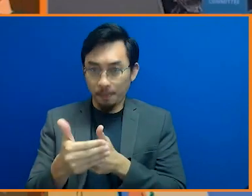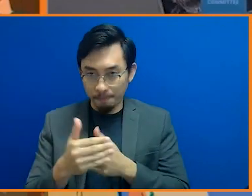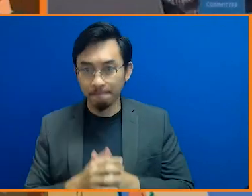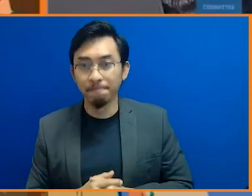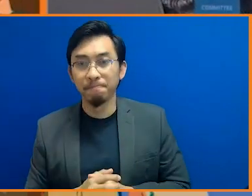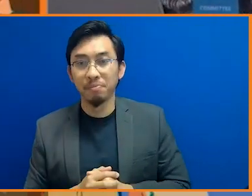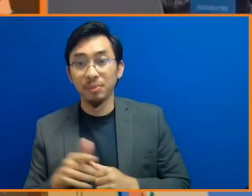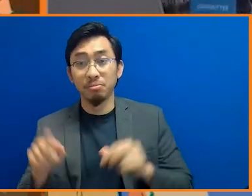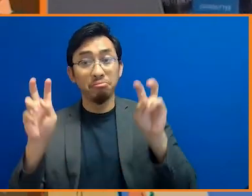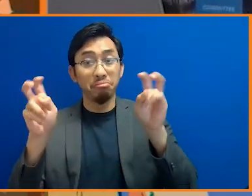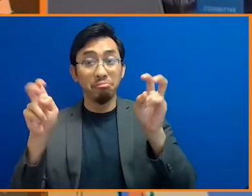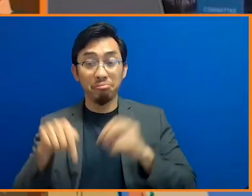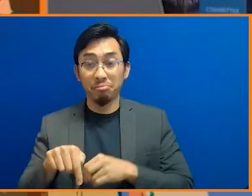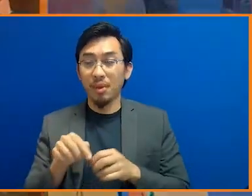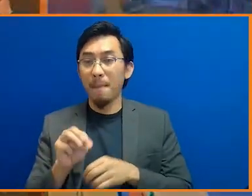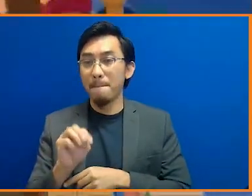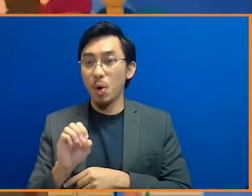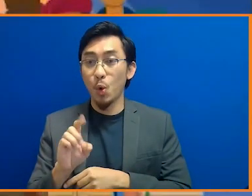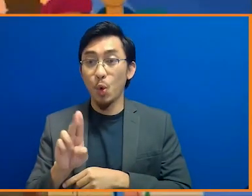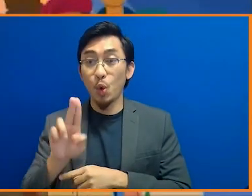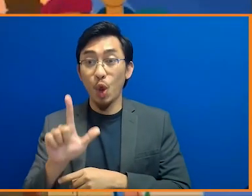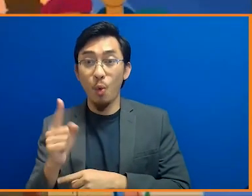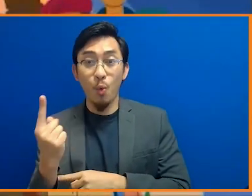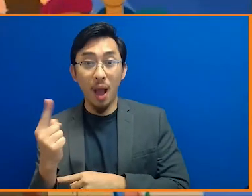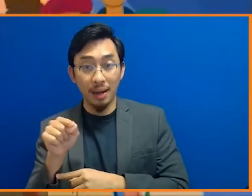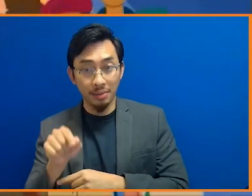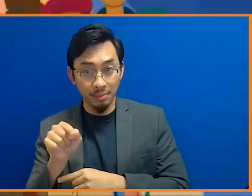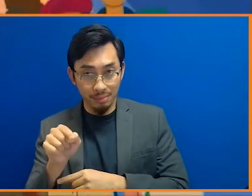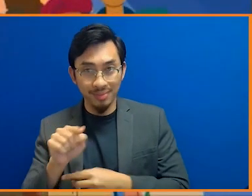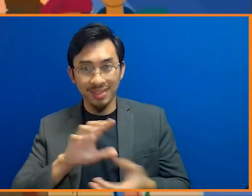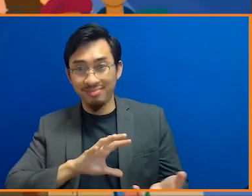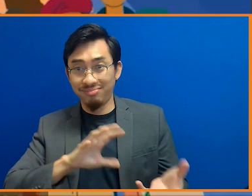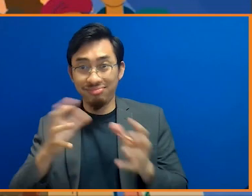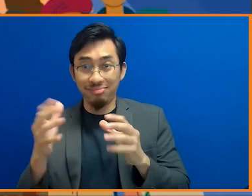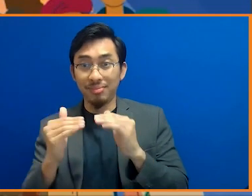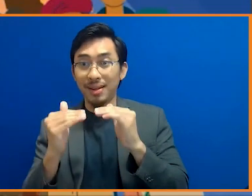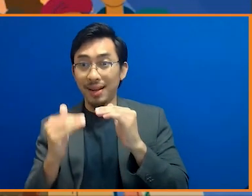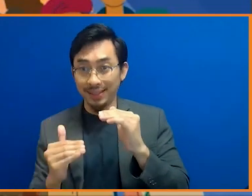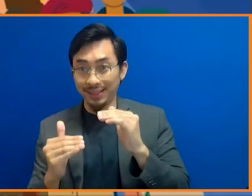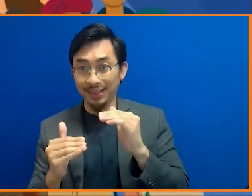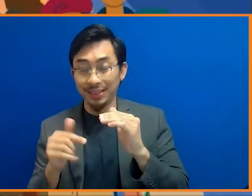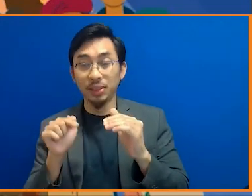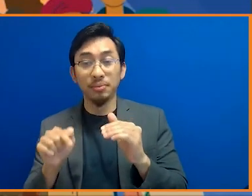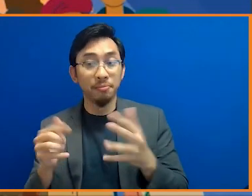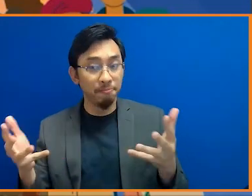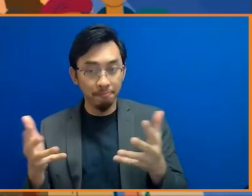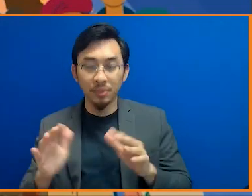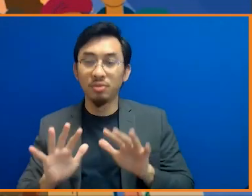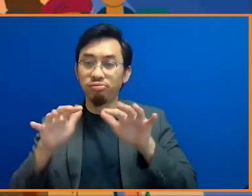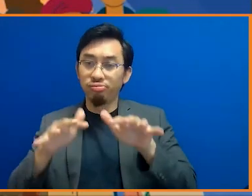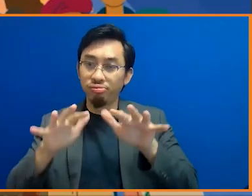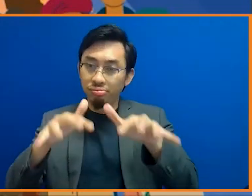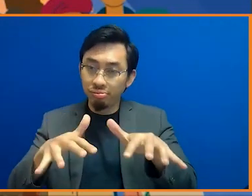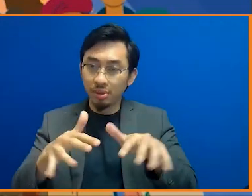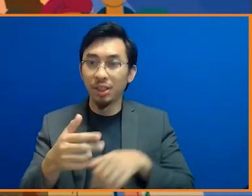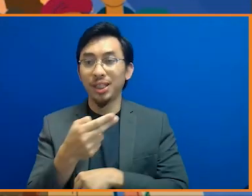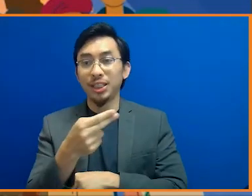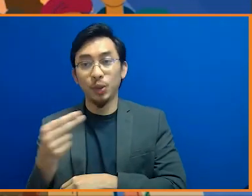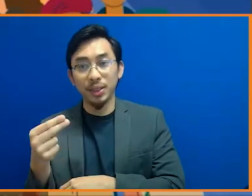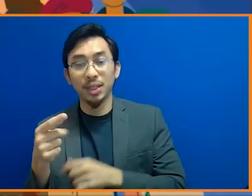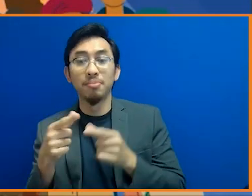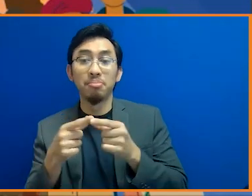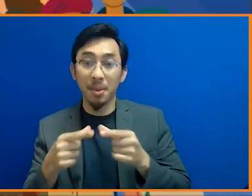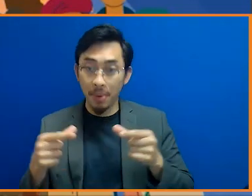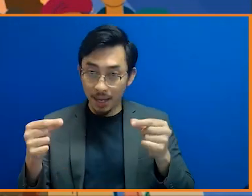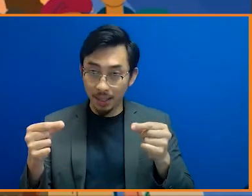room. So the title of the module one would be disaster risk reduction overview in the context of tsunami in Indonesia and